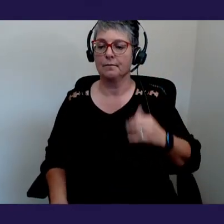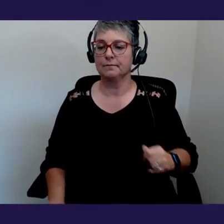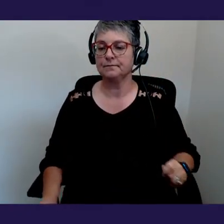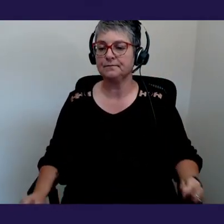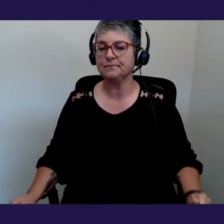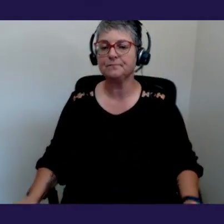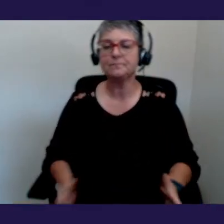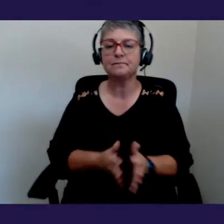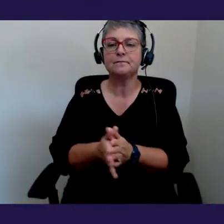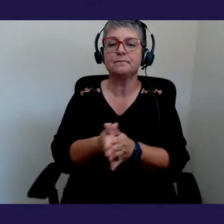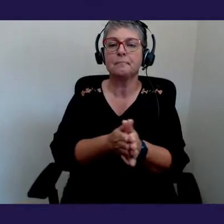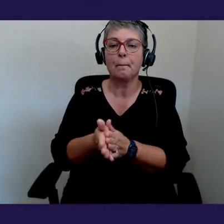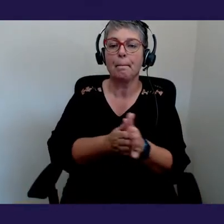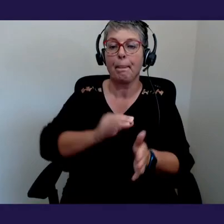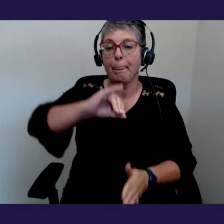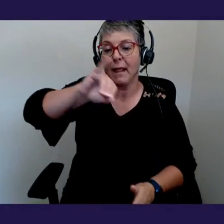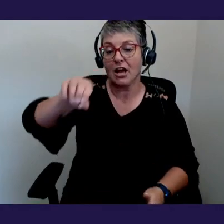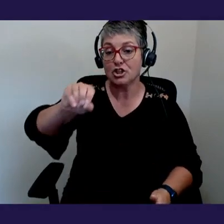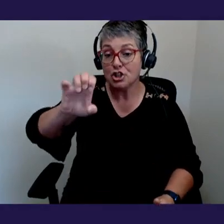Joe, can you